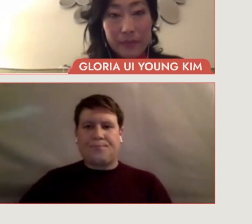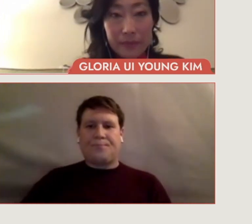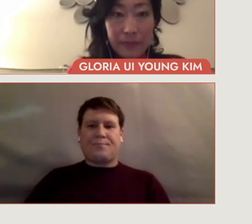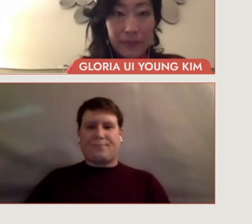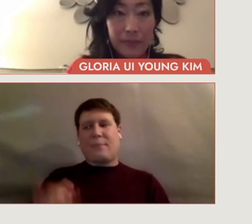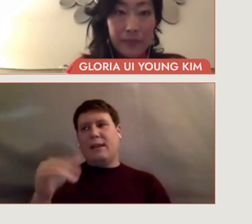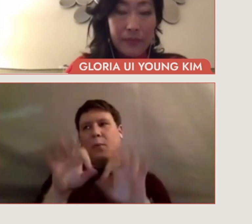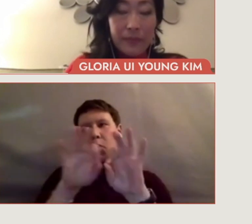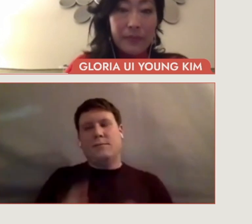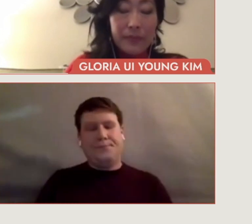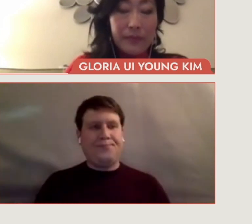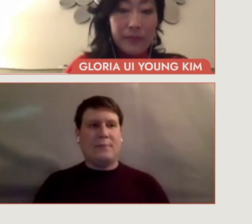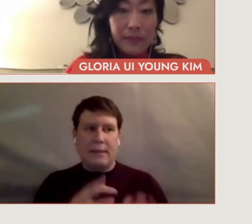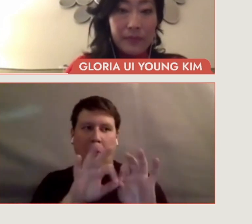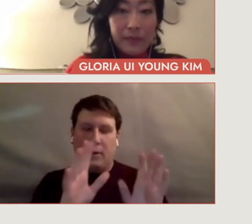I'm curious,